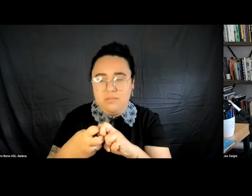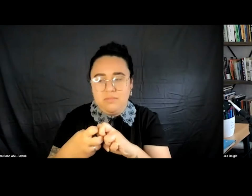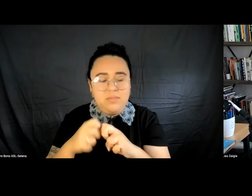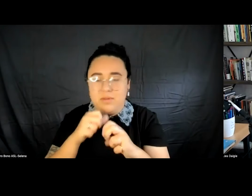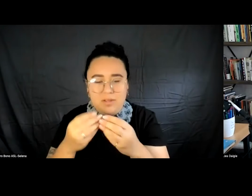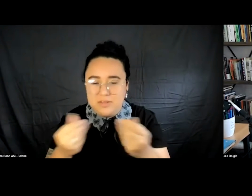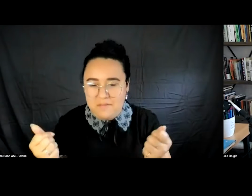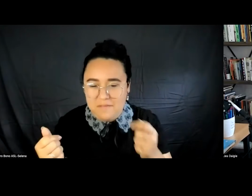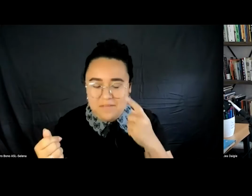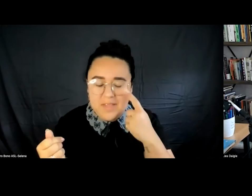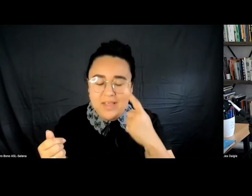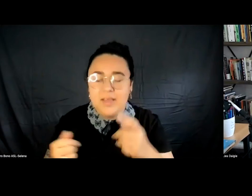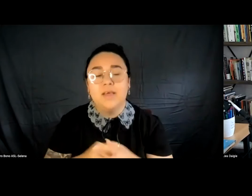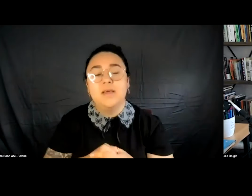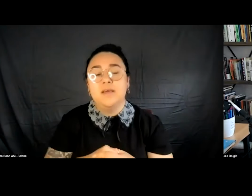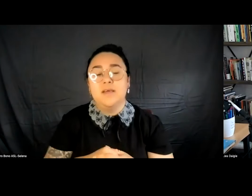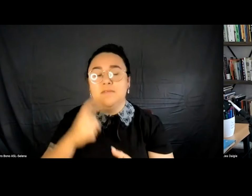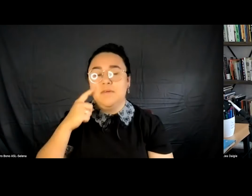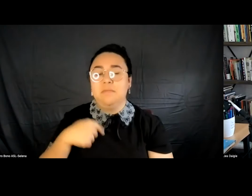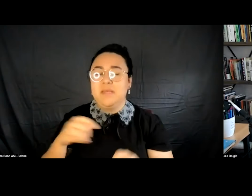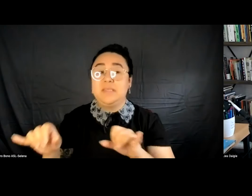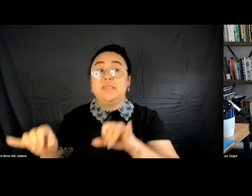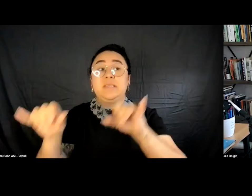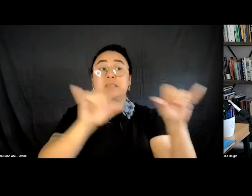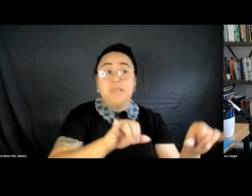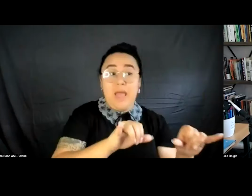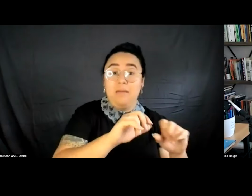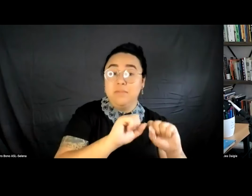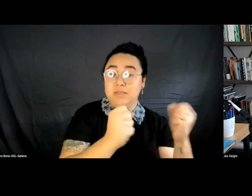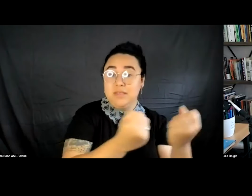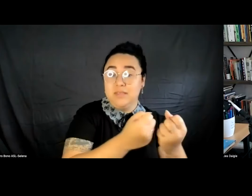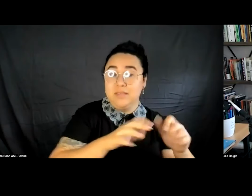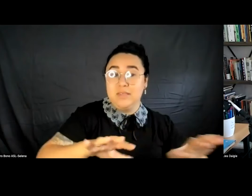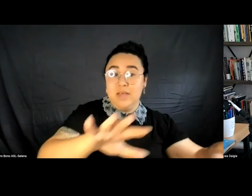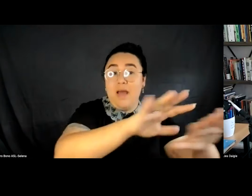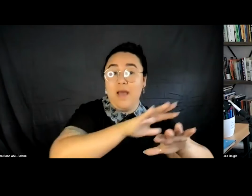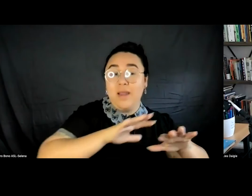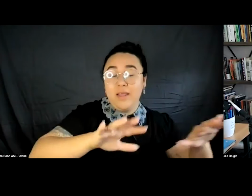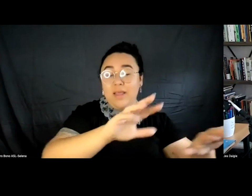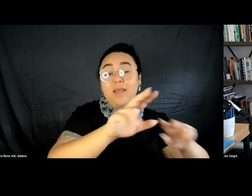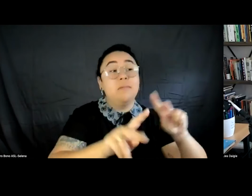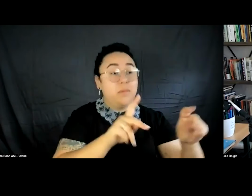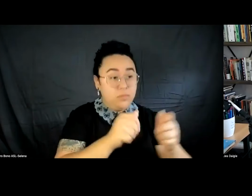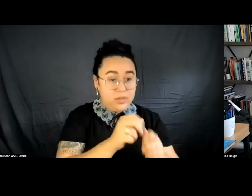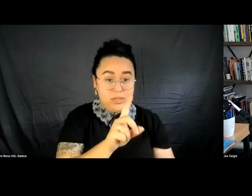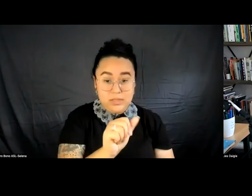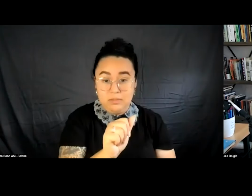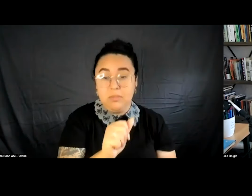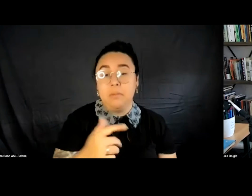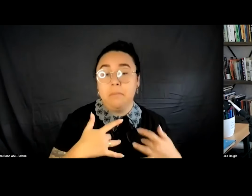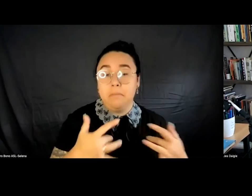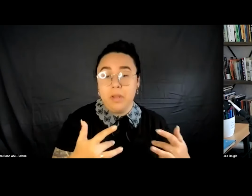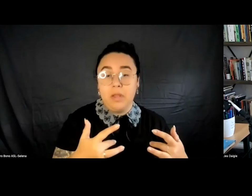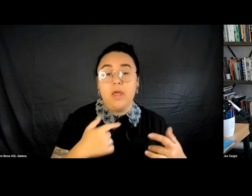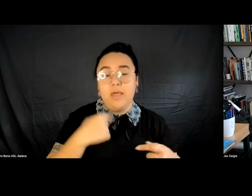it. To me, it kind of echoes what we do in society. We have, folks with disabilities are often, I